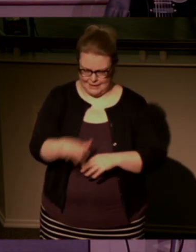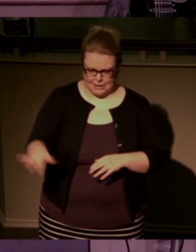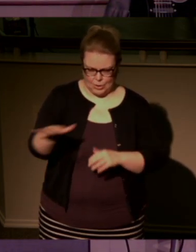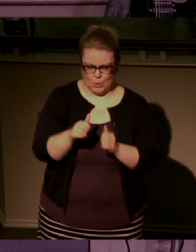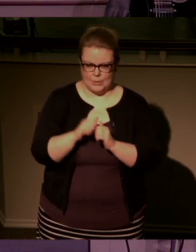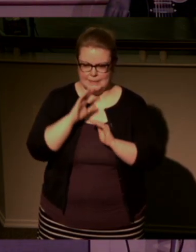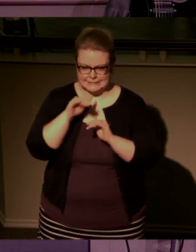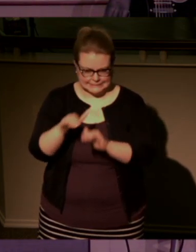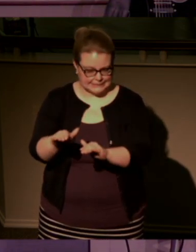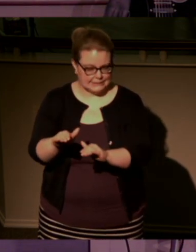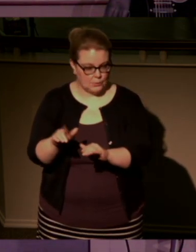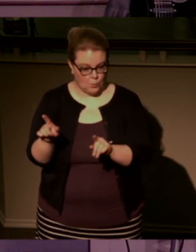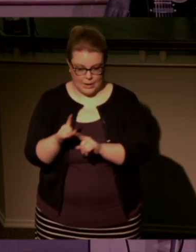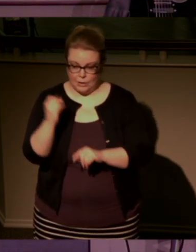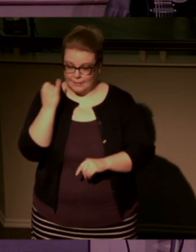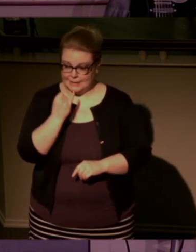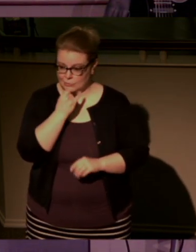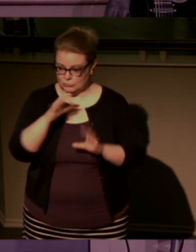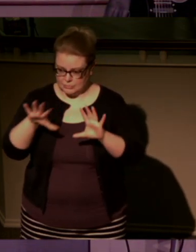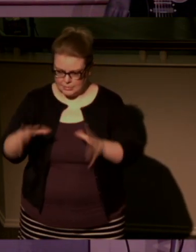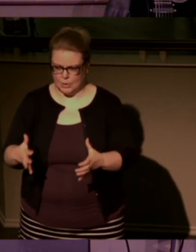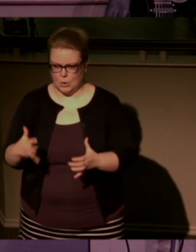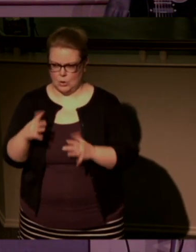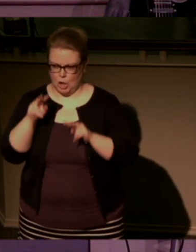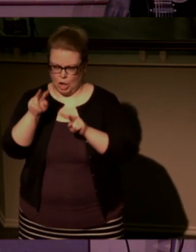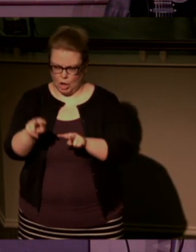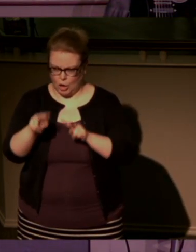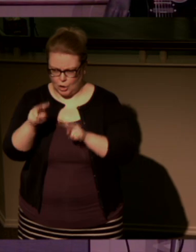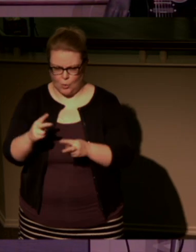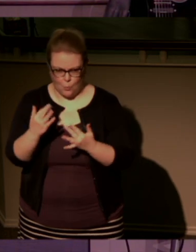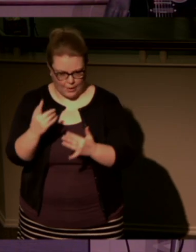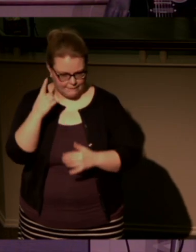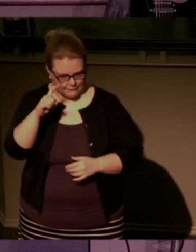place where they were camped, waiting for Pharaoh.